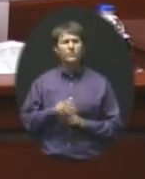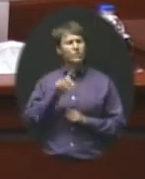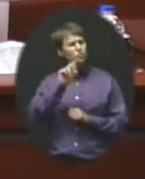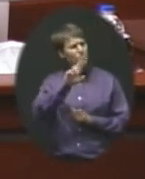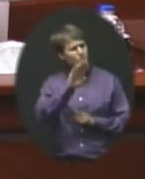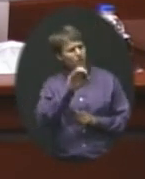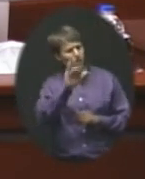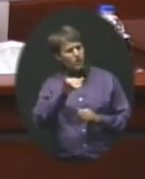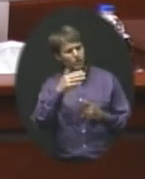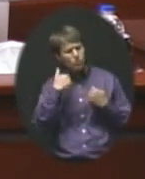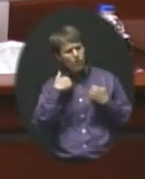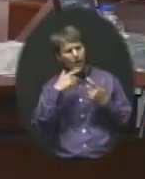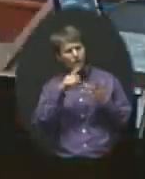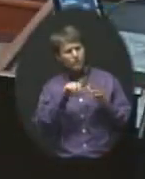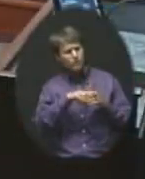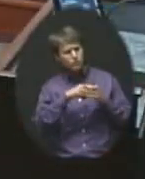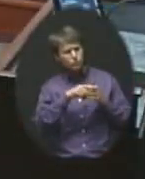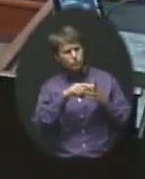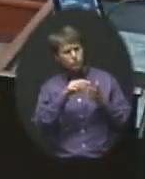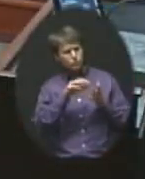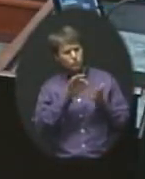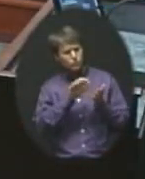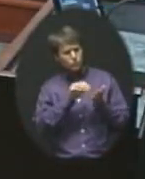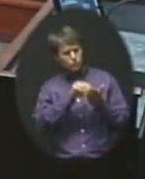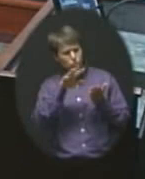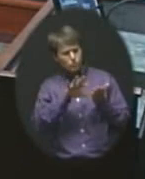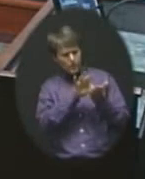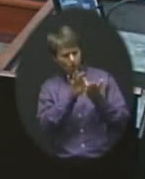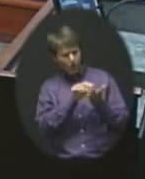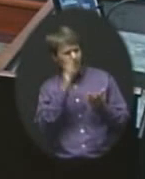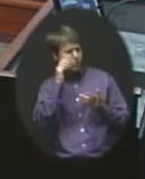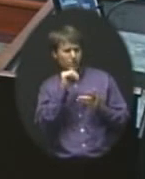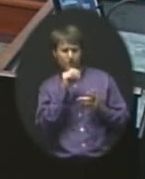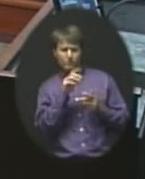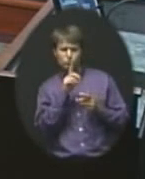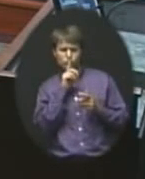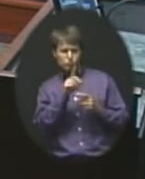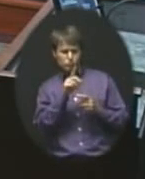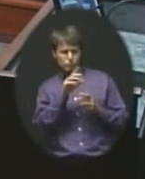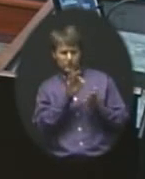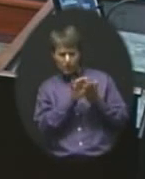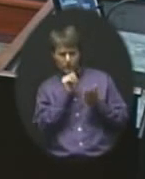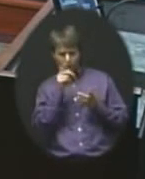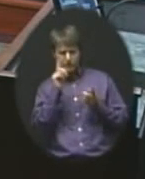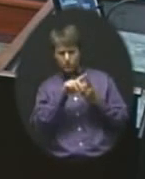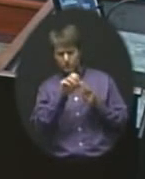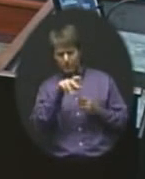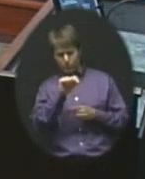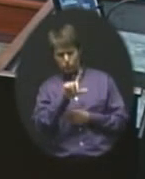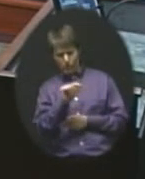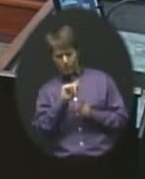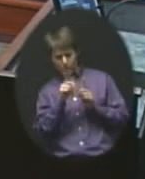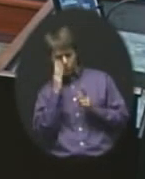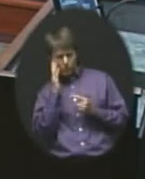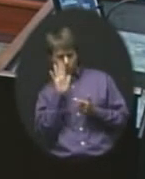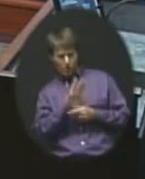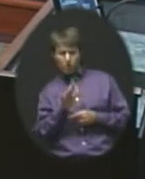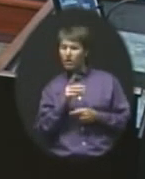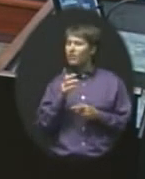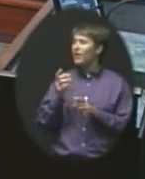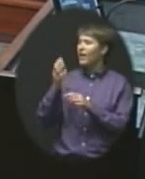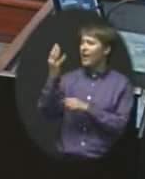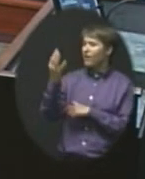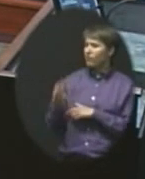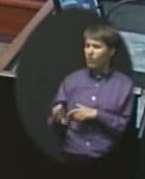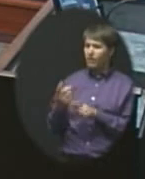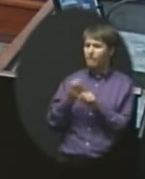do we have an initial student count? I know the official count's not until the 20th of September, so do we know about where we're at? We get it every Friday from